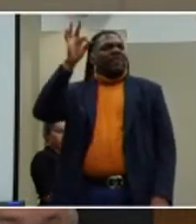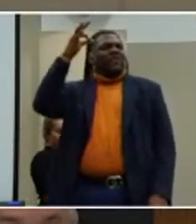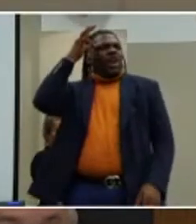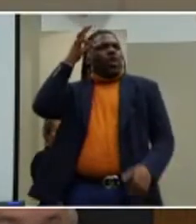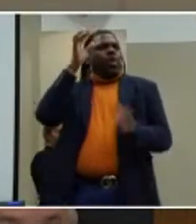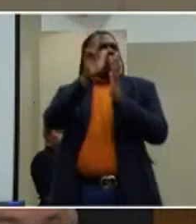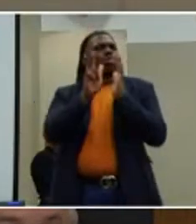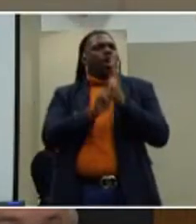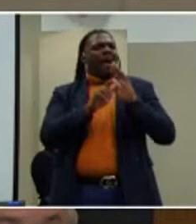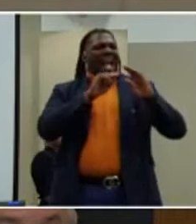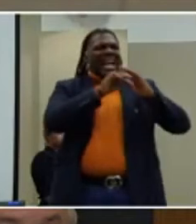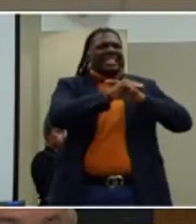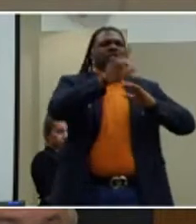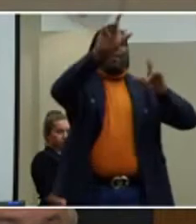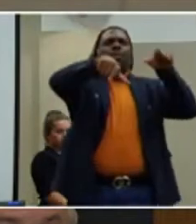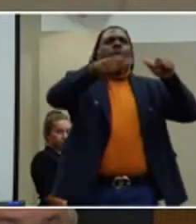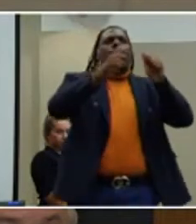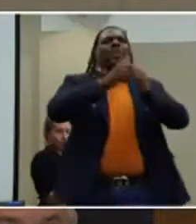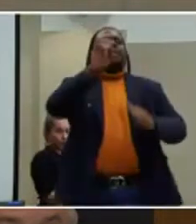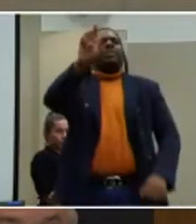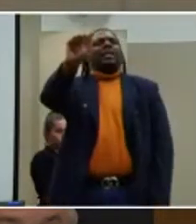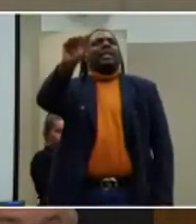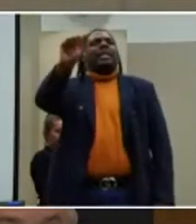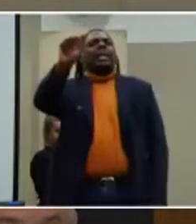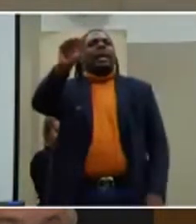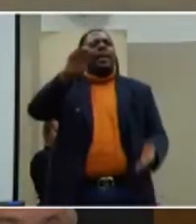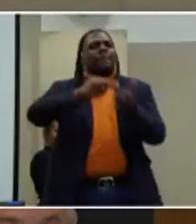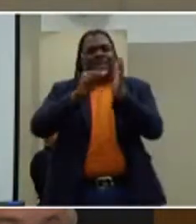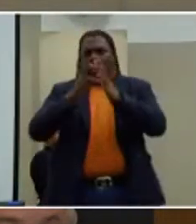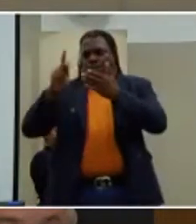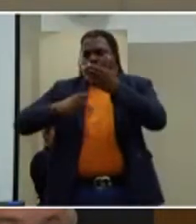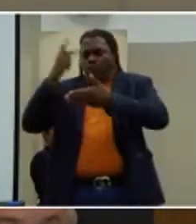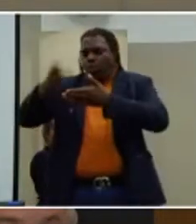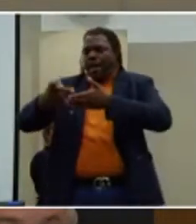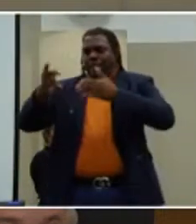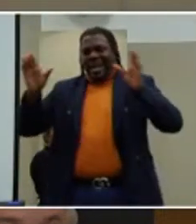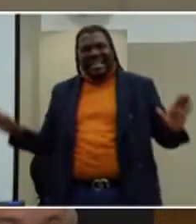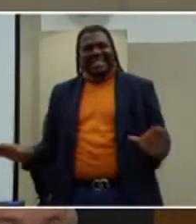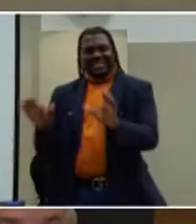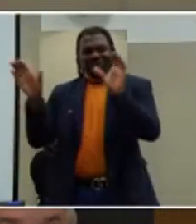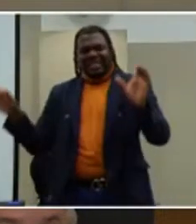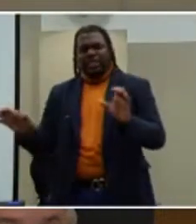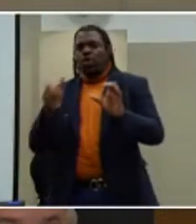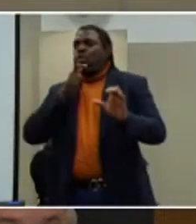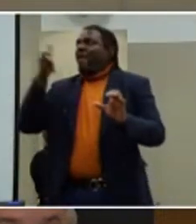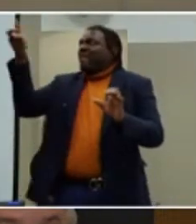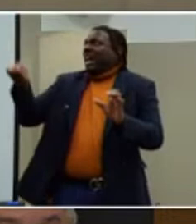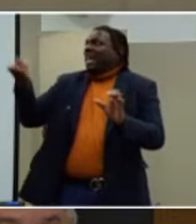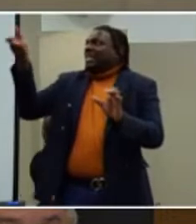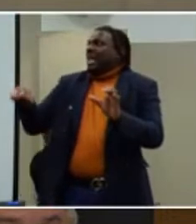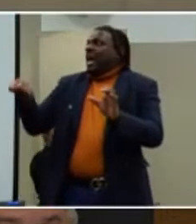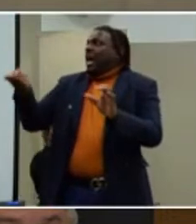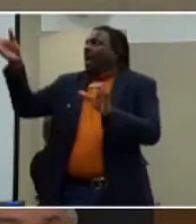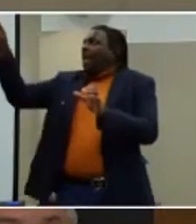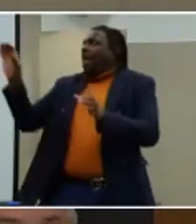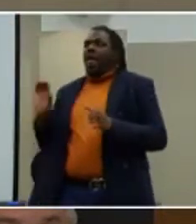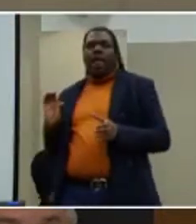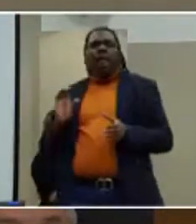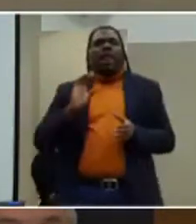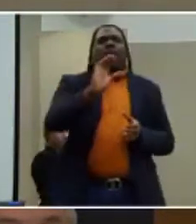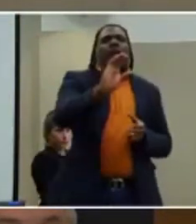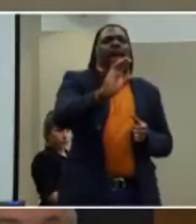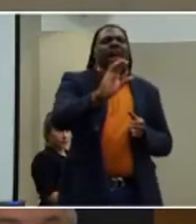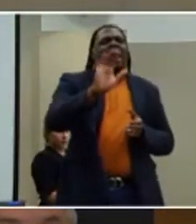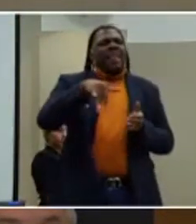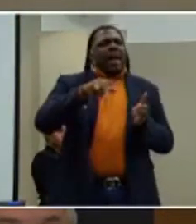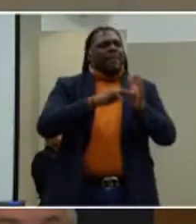requires access for people with disabilities to programs and activities that are funded by the federal agencies and